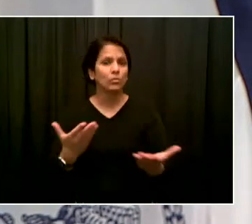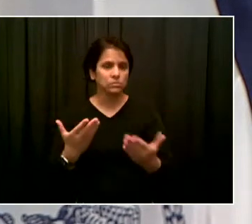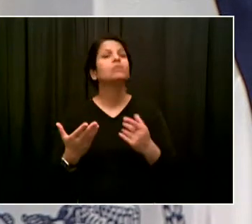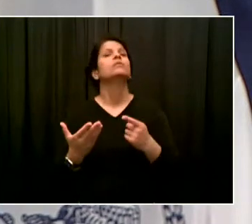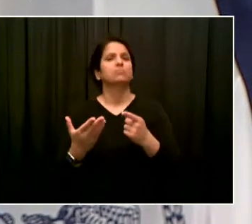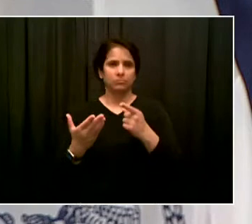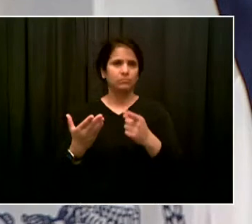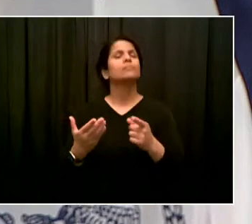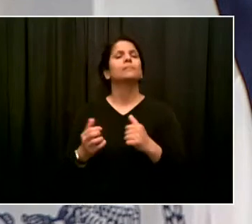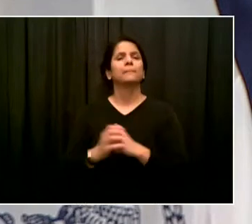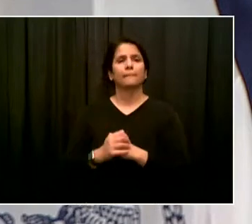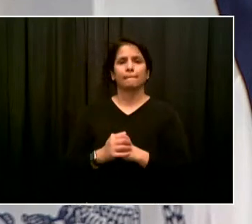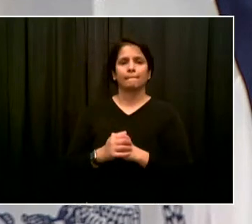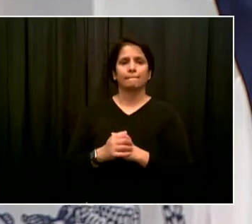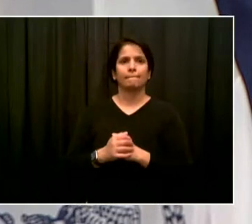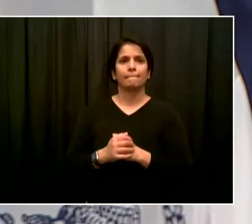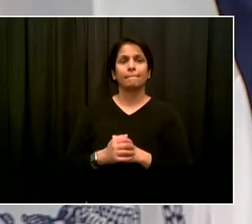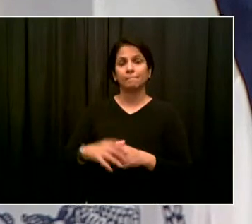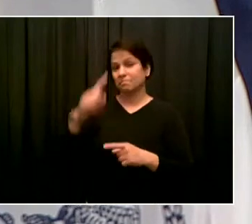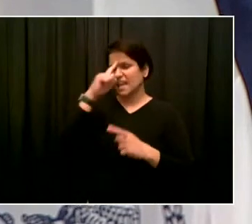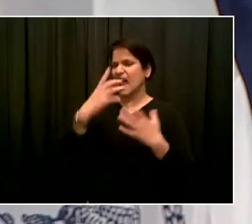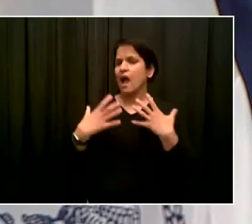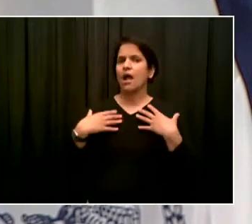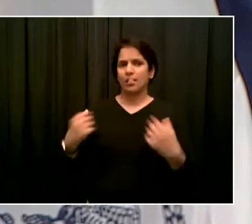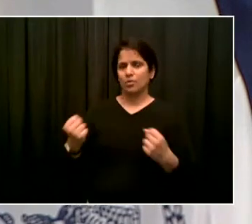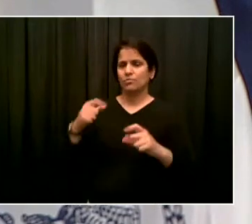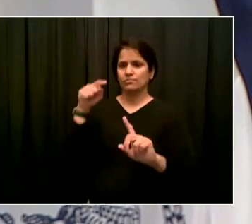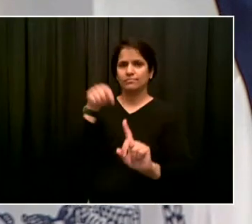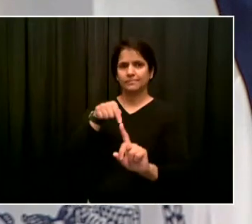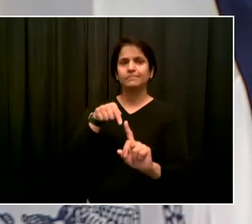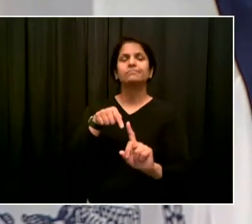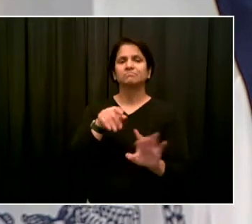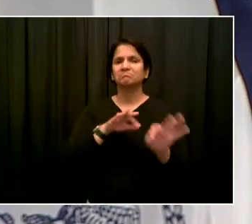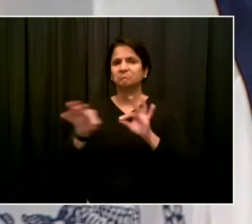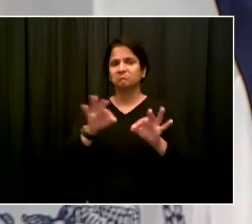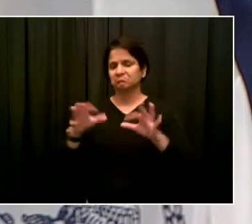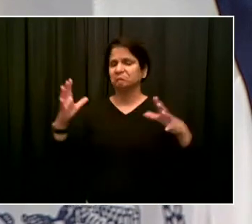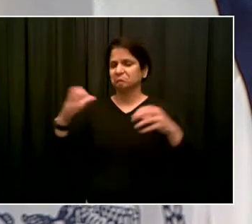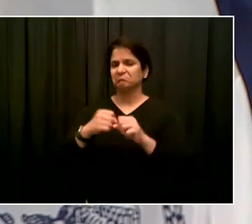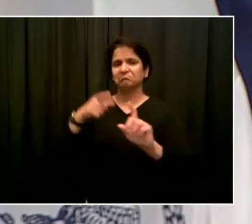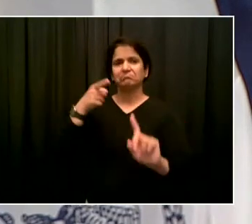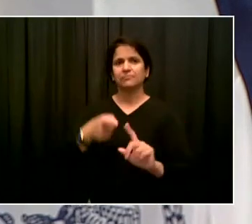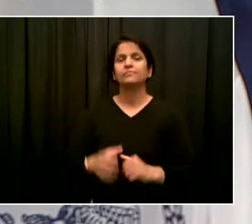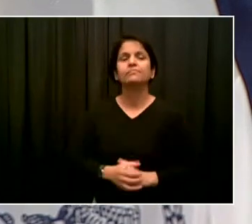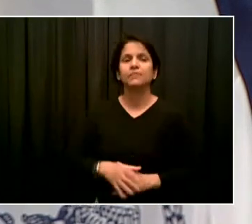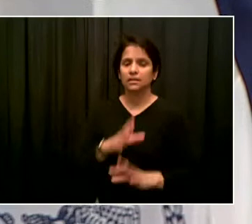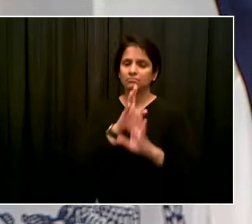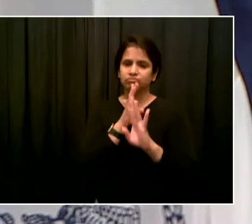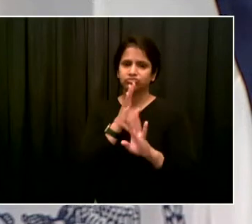with mental health challenges reach all New Yorkers who need mental health support.